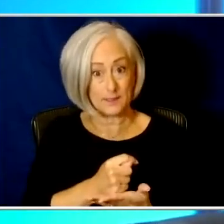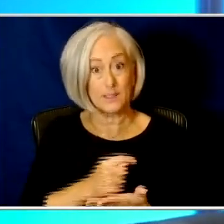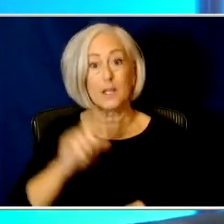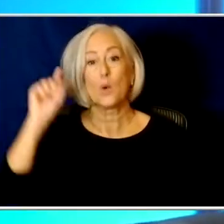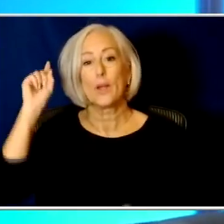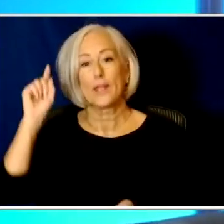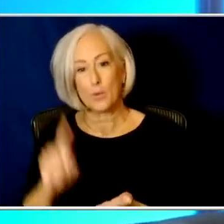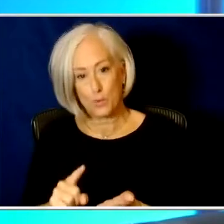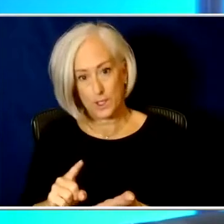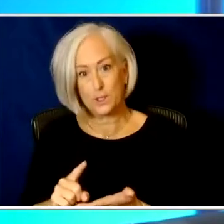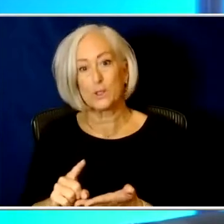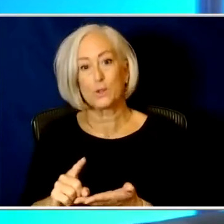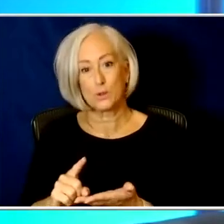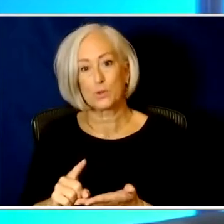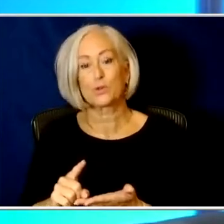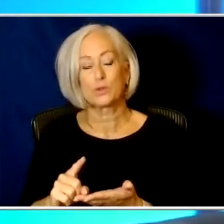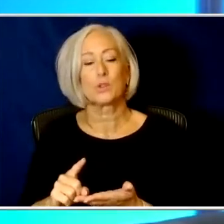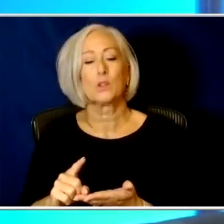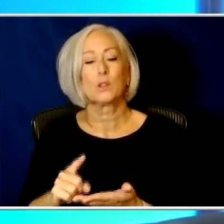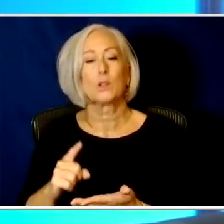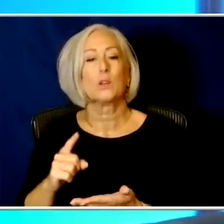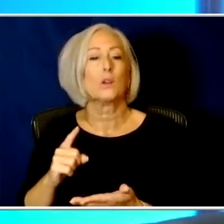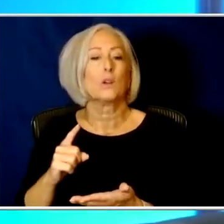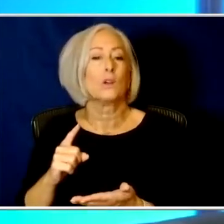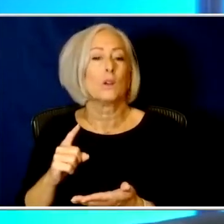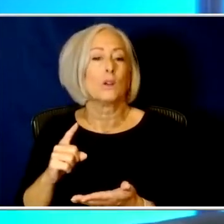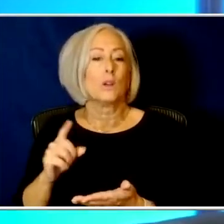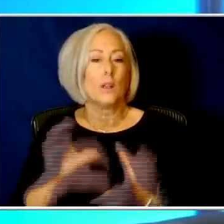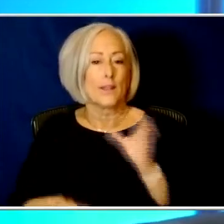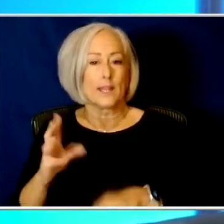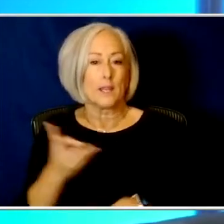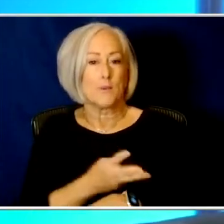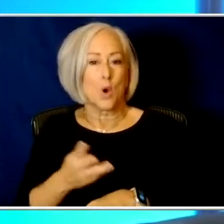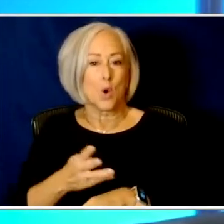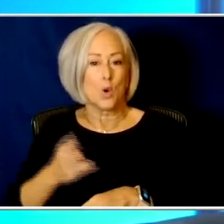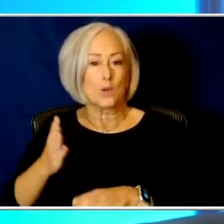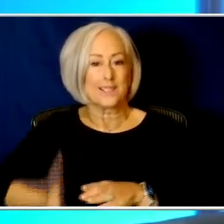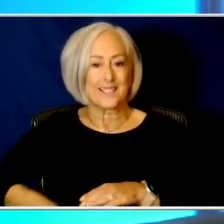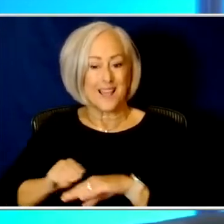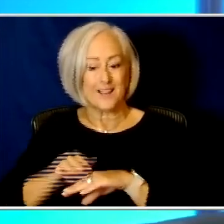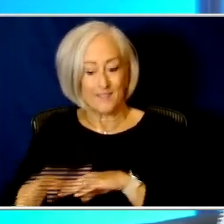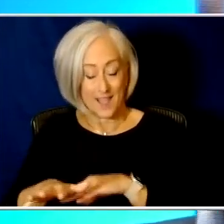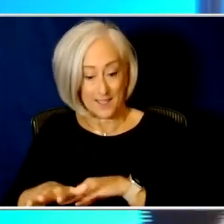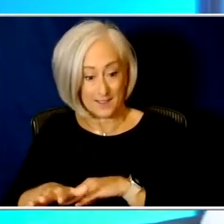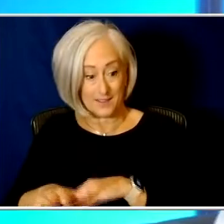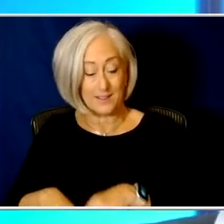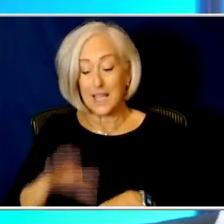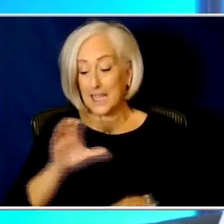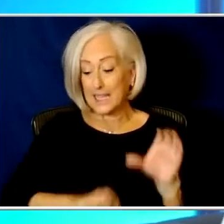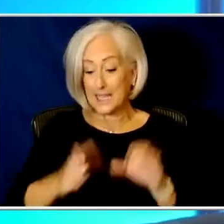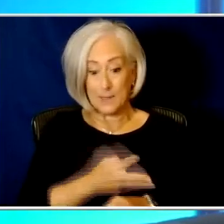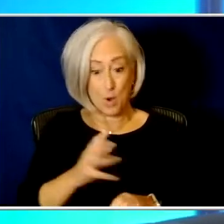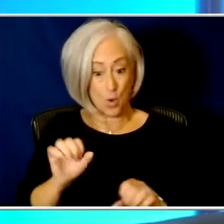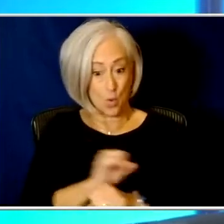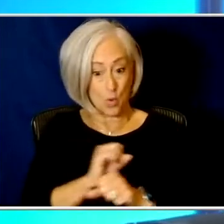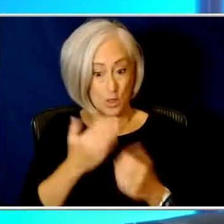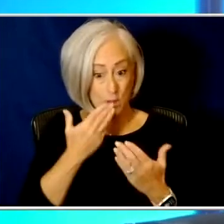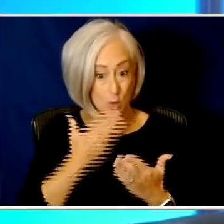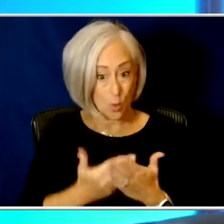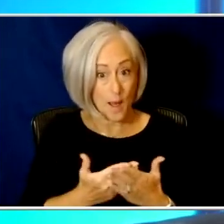Chemotherapy works really well in those patients. The issue is that for a significant proportion of those patients, they